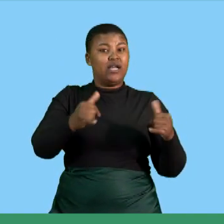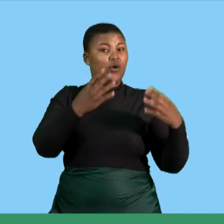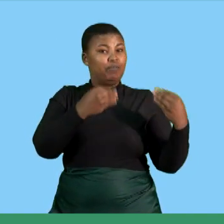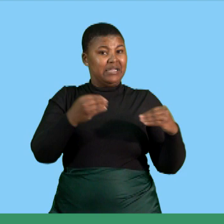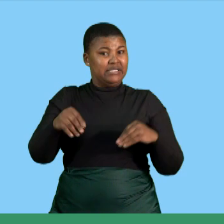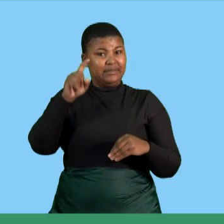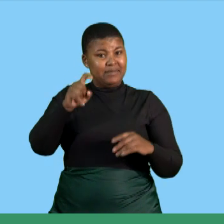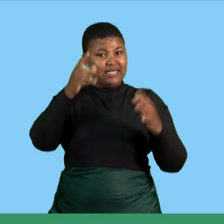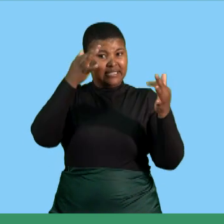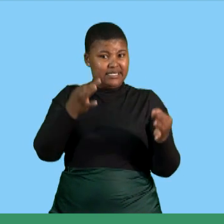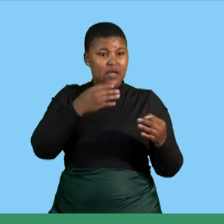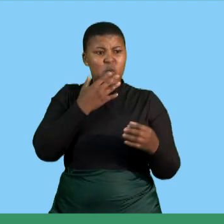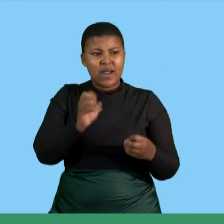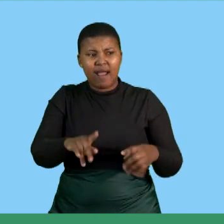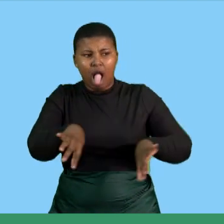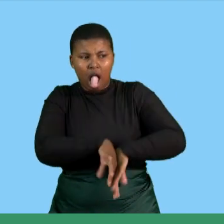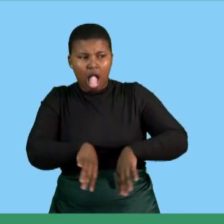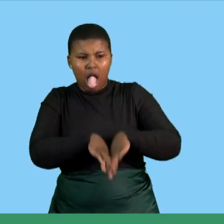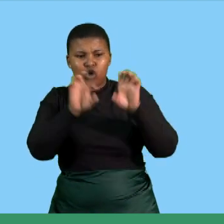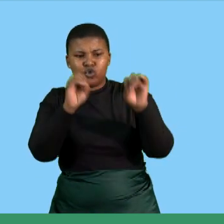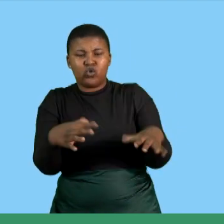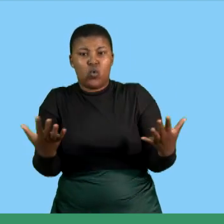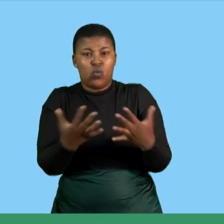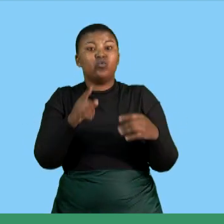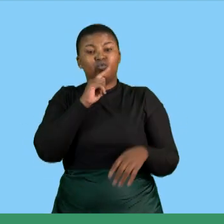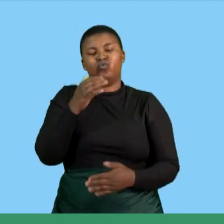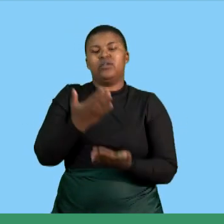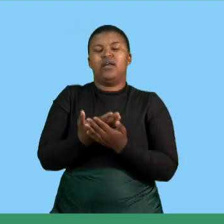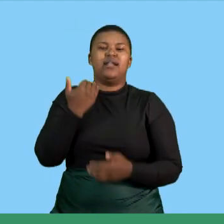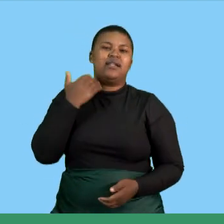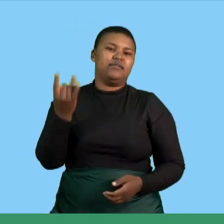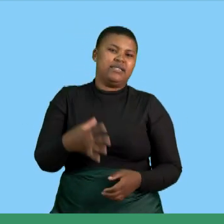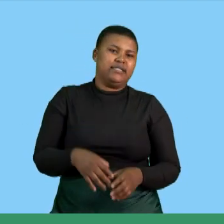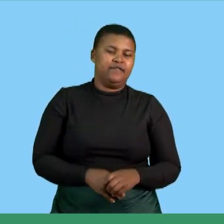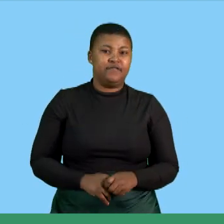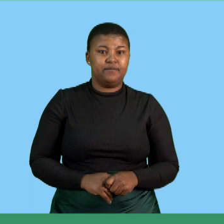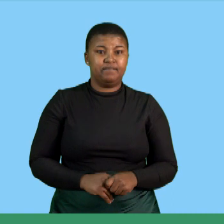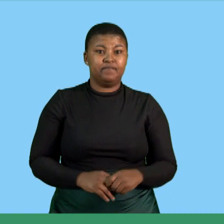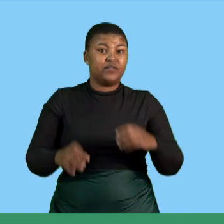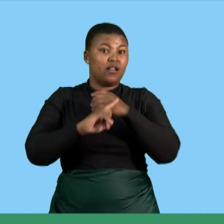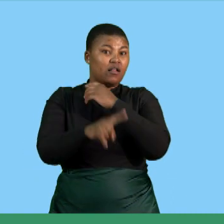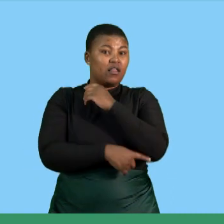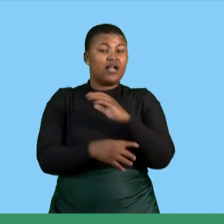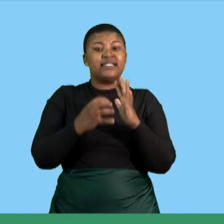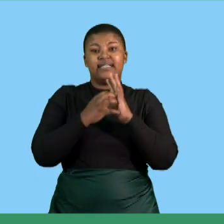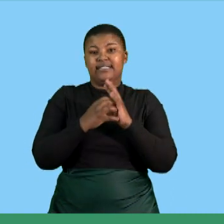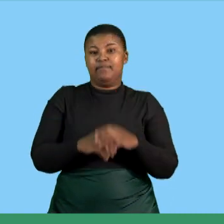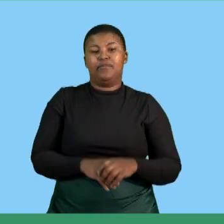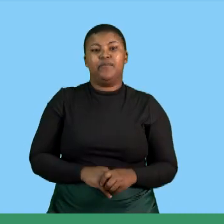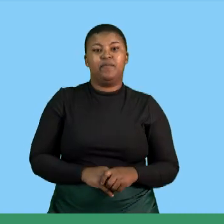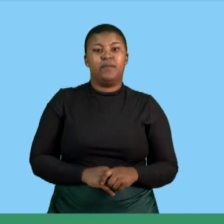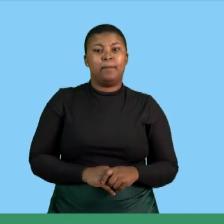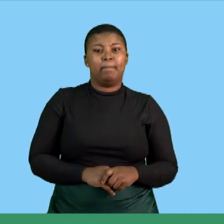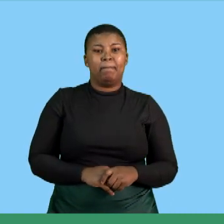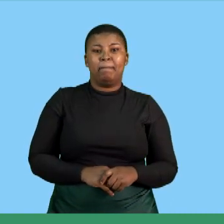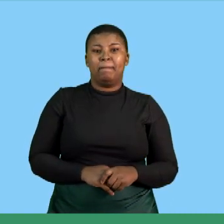of waste material, and this might be expensive. Then the last example was health